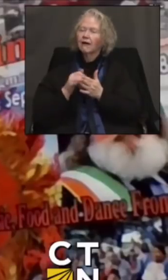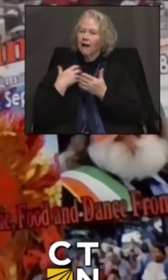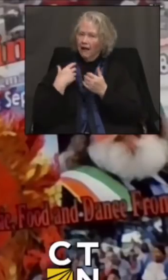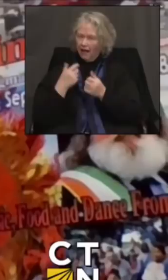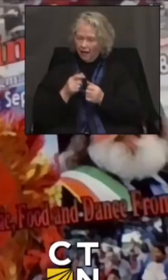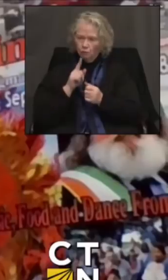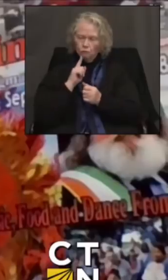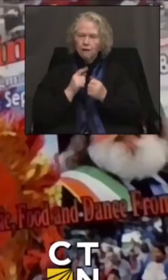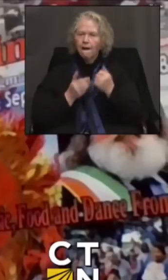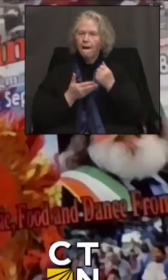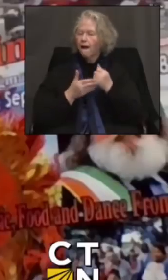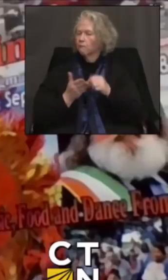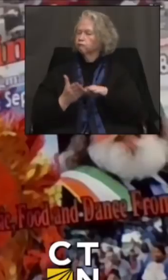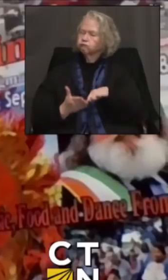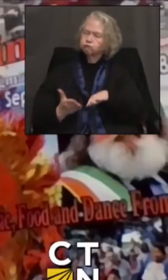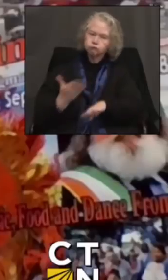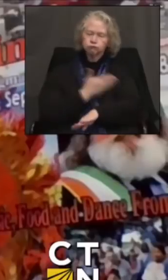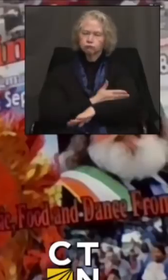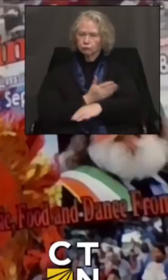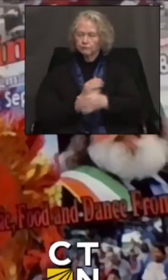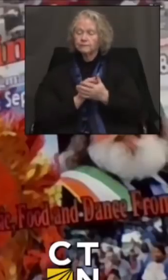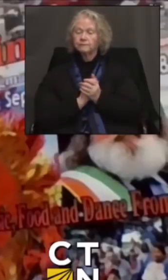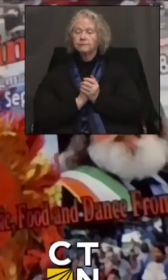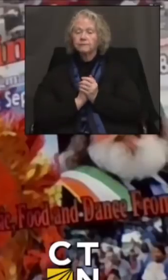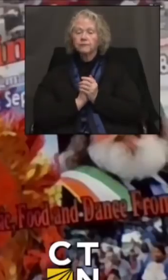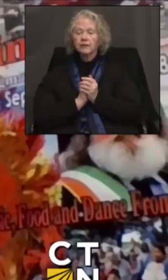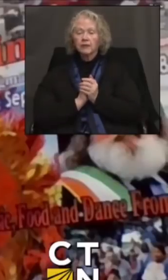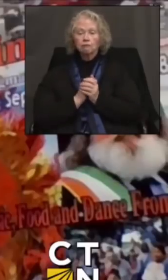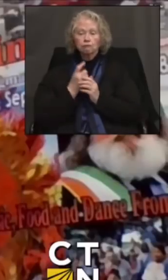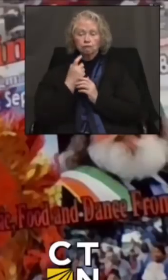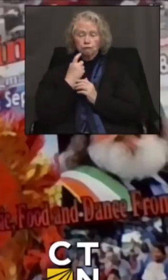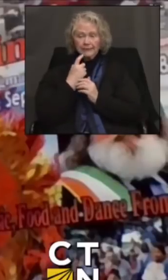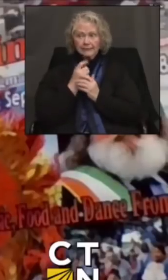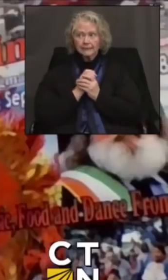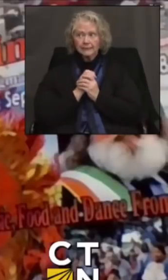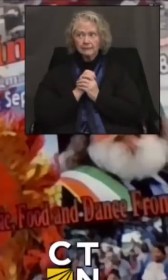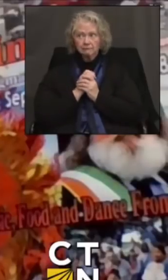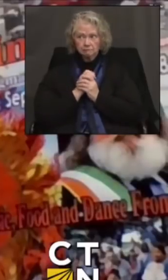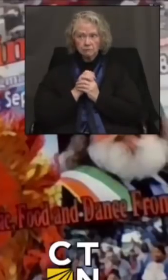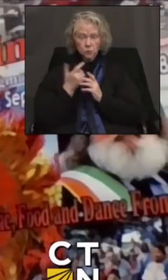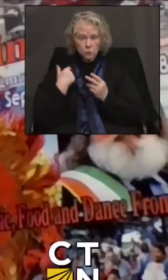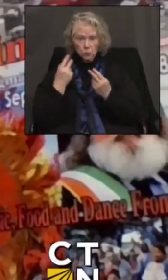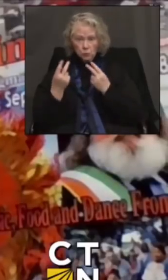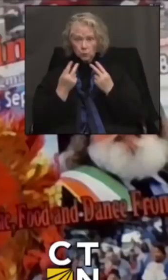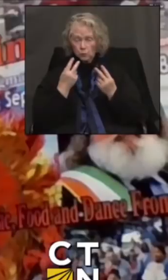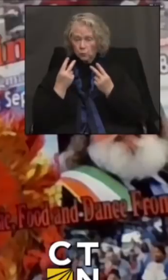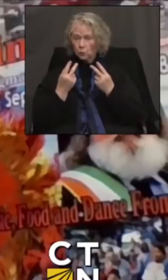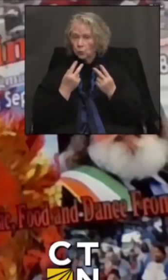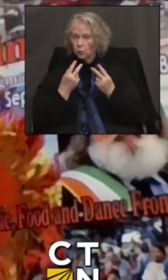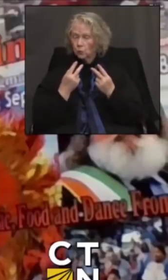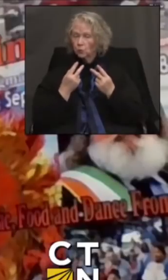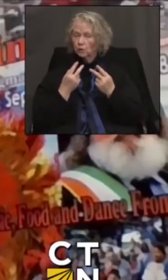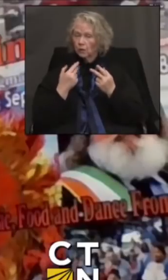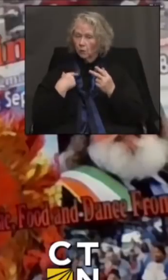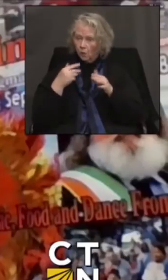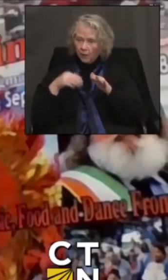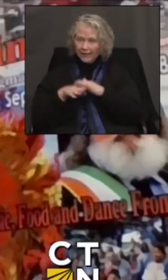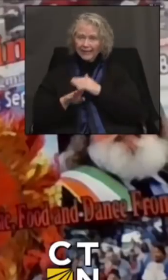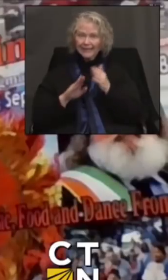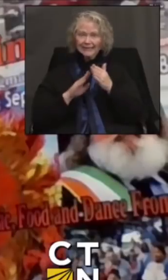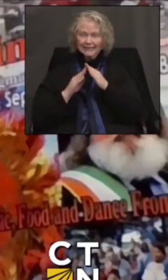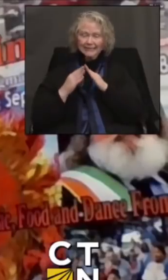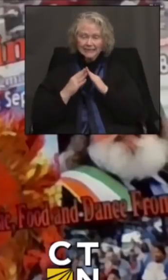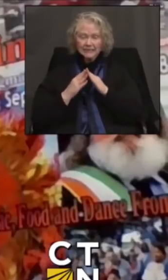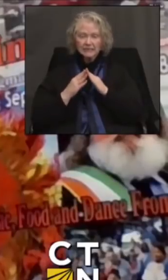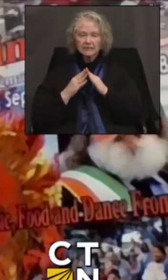if you will. I believe that recently, with the recent activities, when we've actually gone into the inner cities